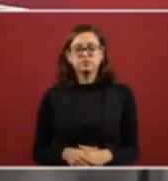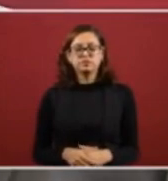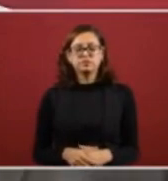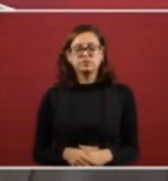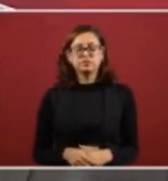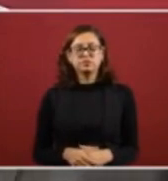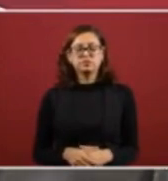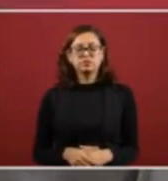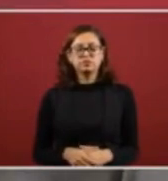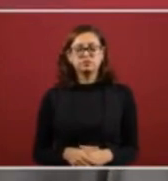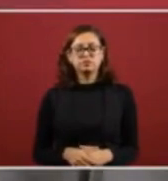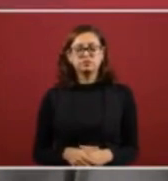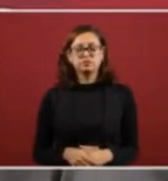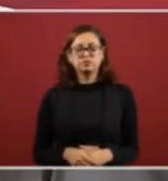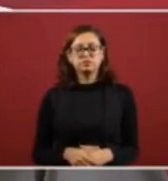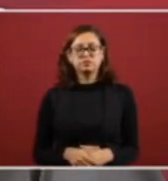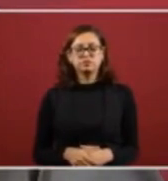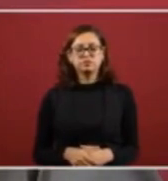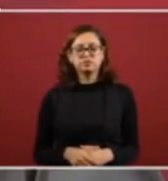nos han